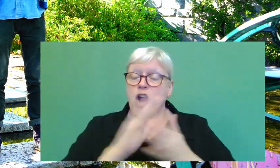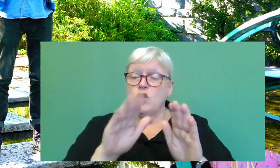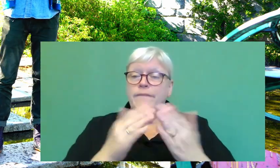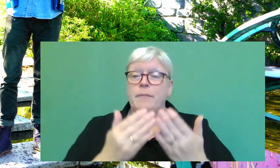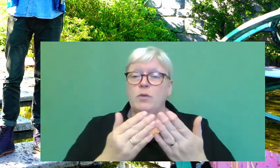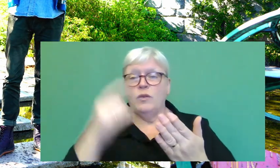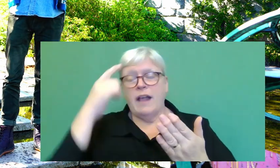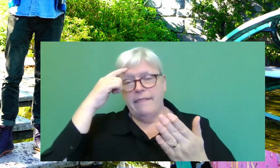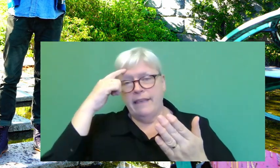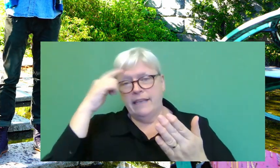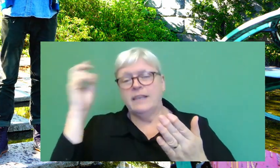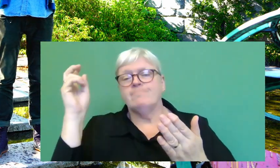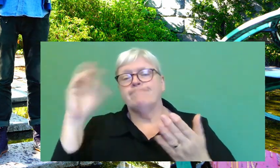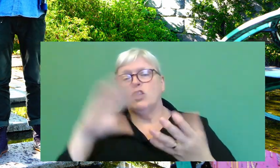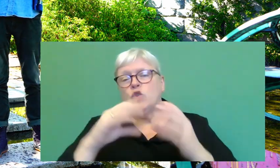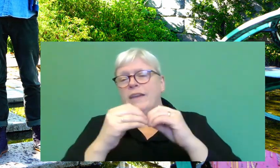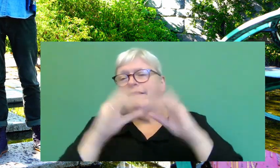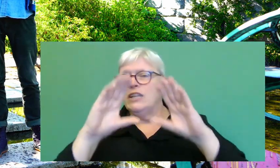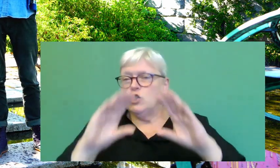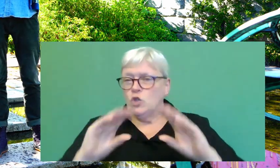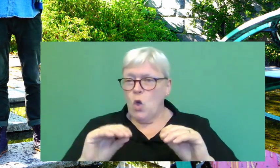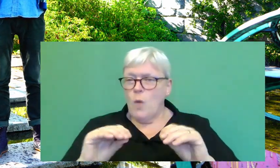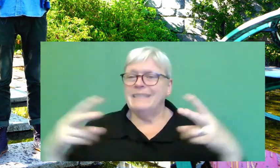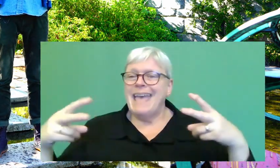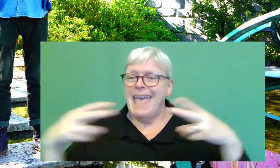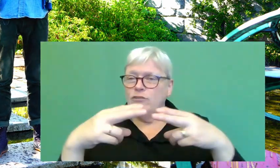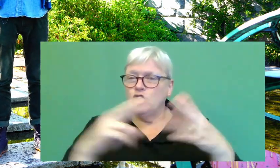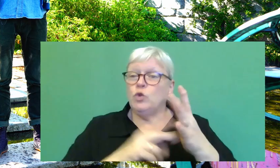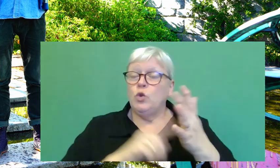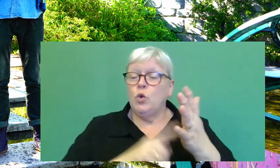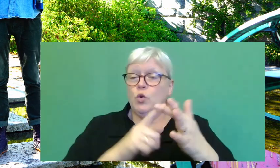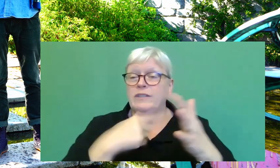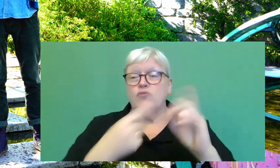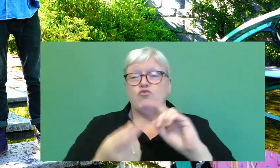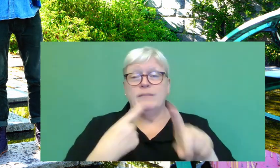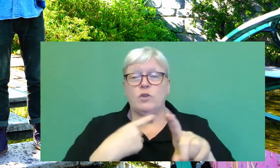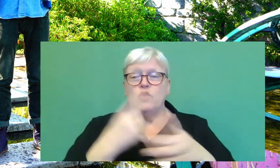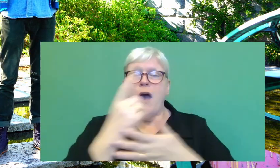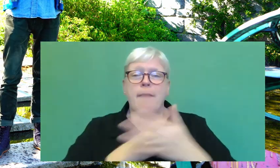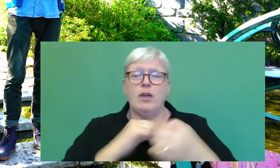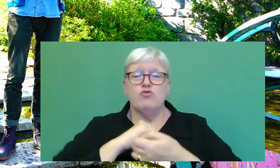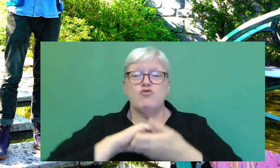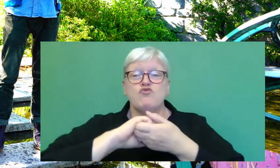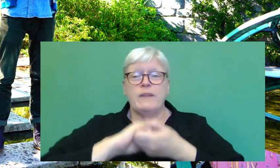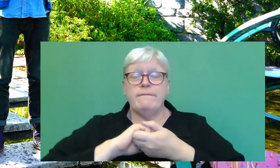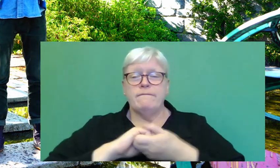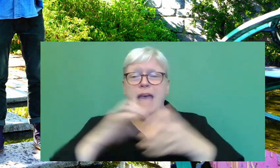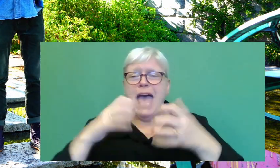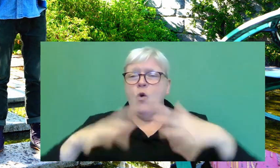creatively. And it was an editorial note I was responding to about what grief feels like in the body, how it manifests